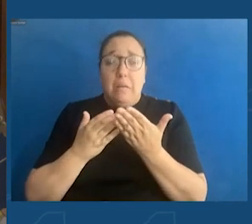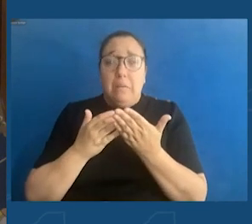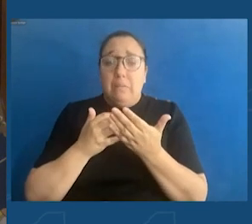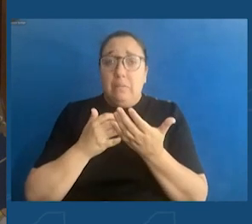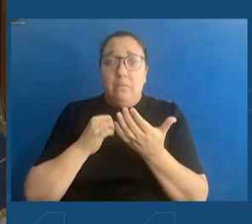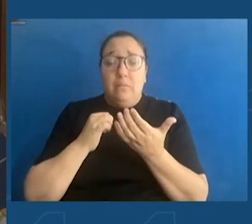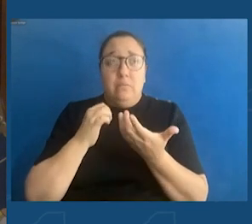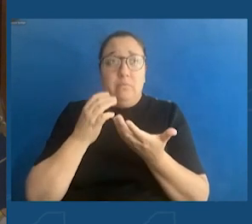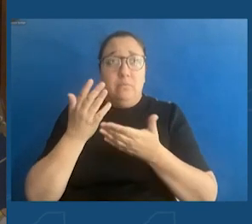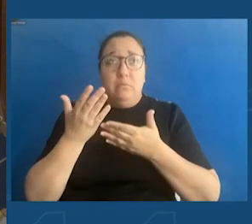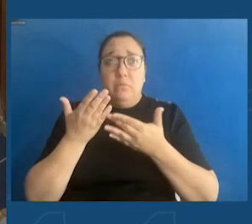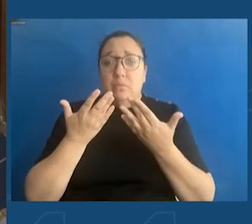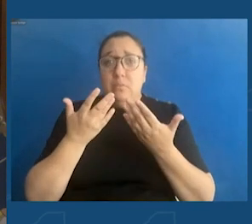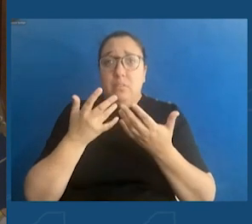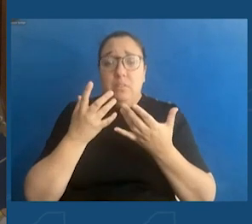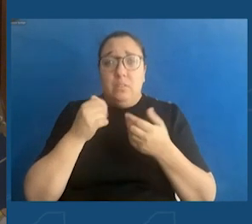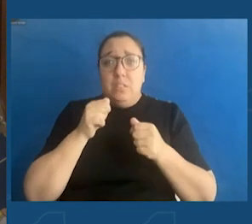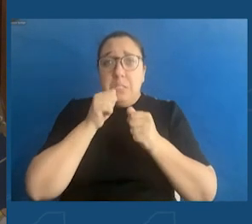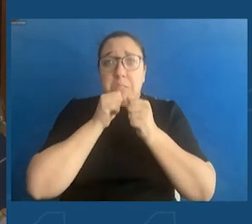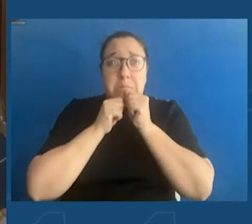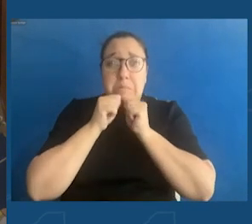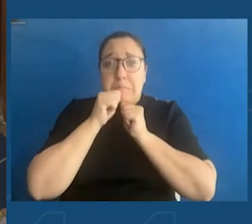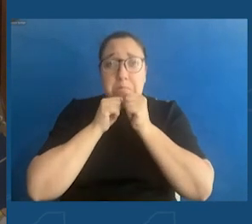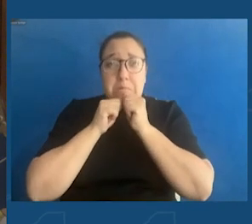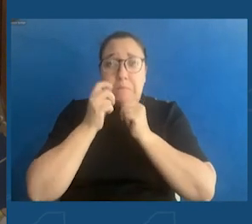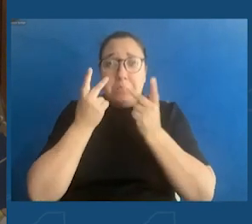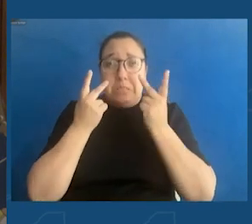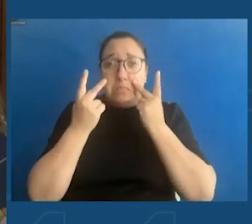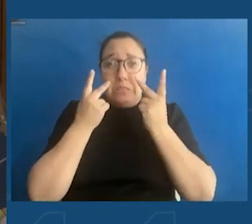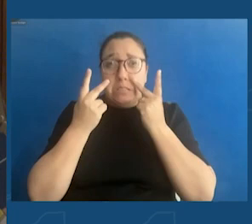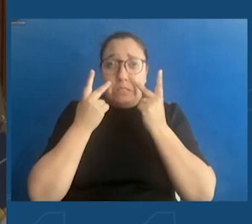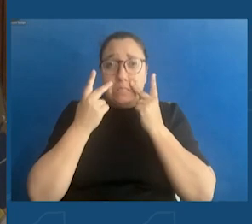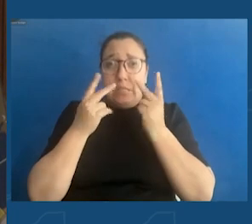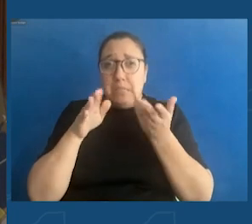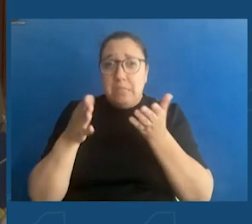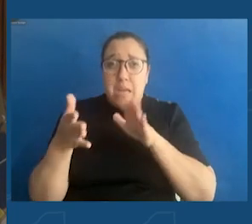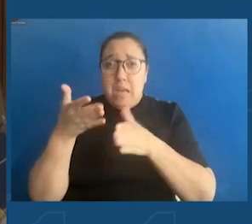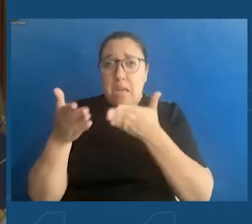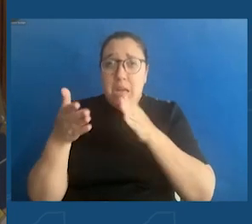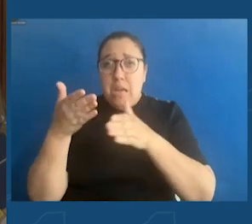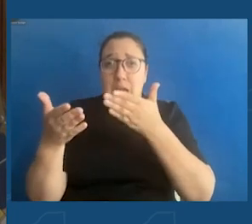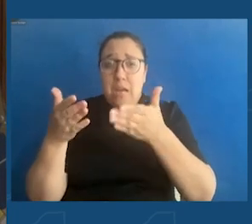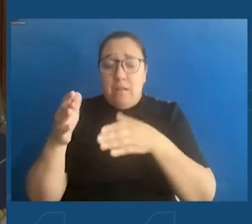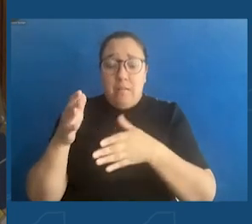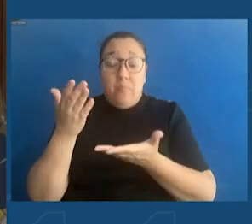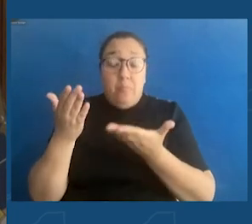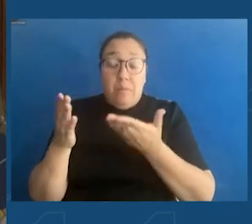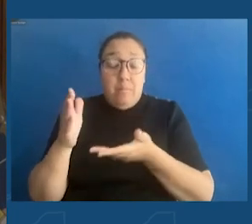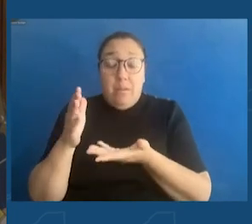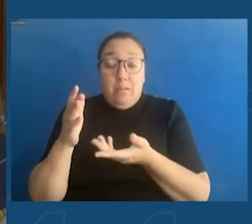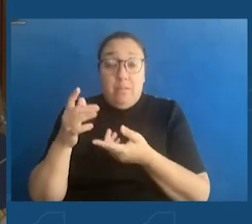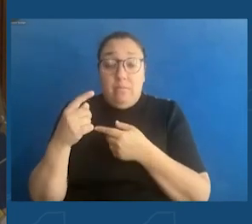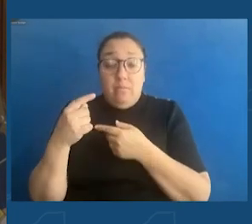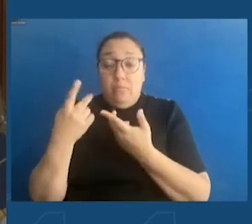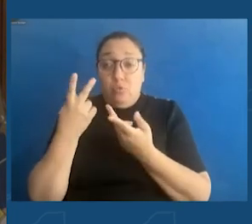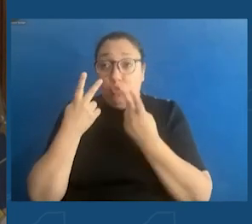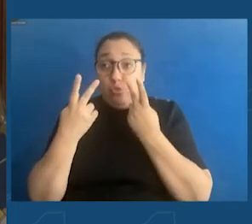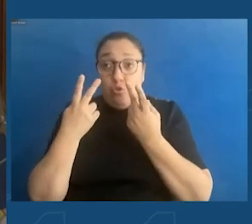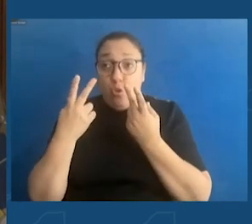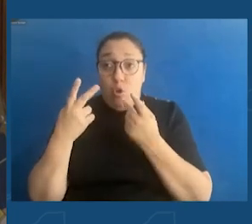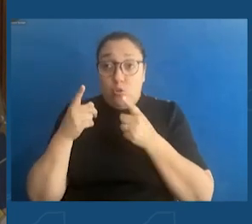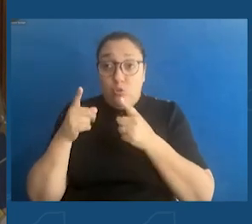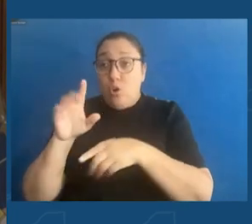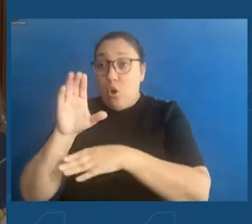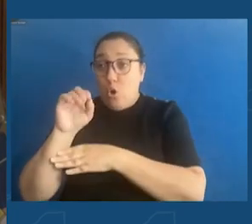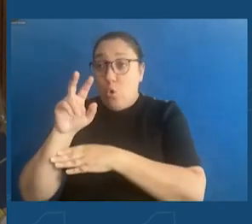when they literally saw more people die in their presence than they had seen perhaps in their entire career. I mean, that takes a